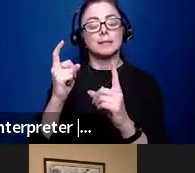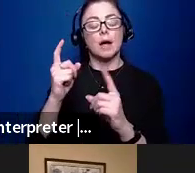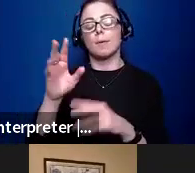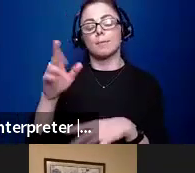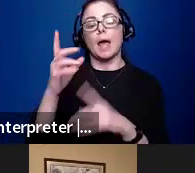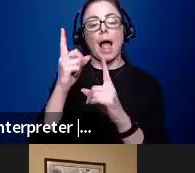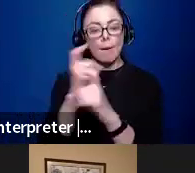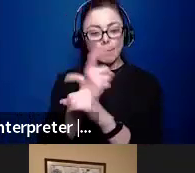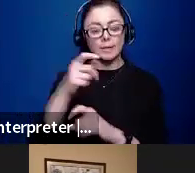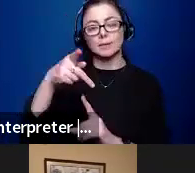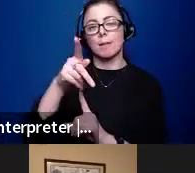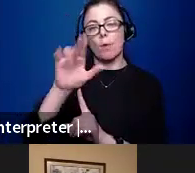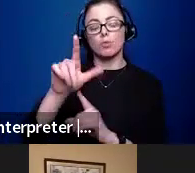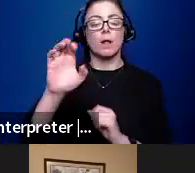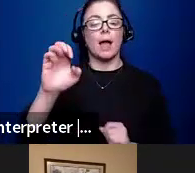and his brain.